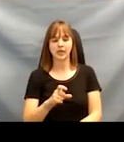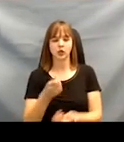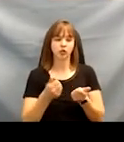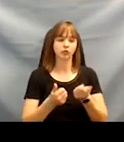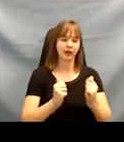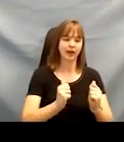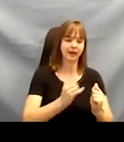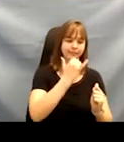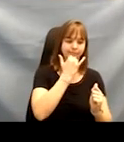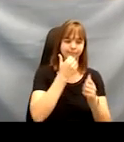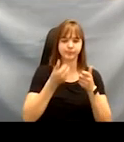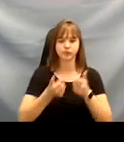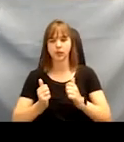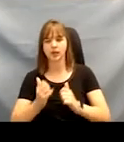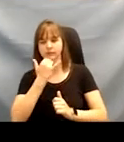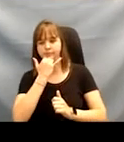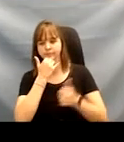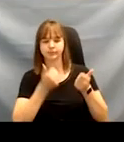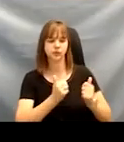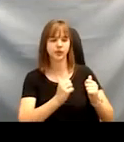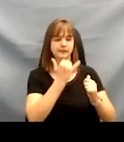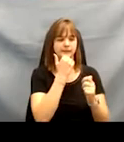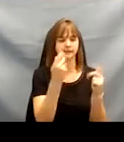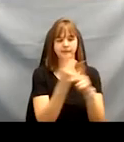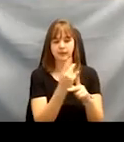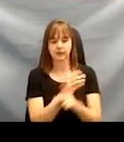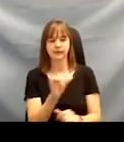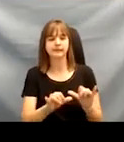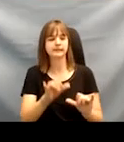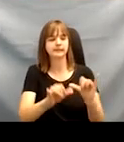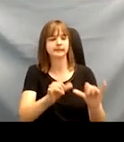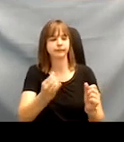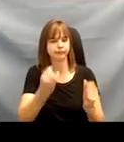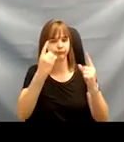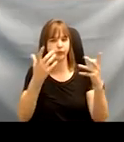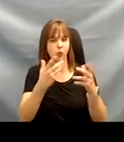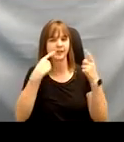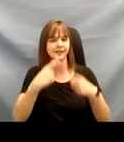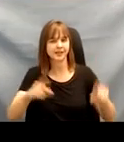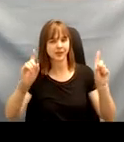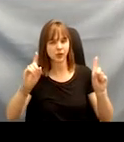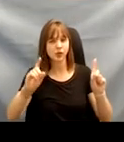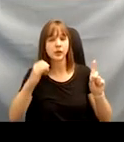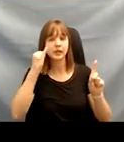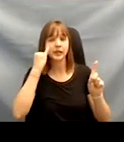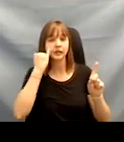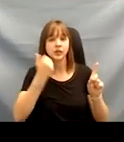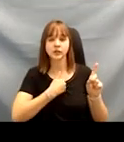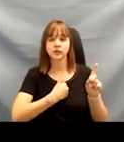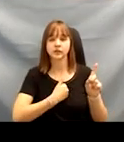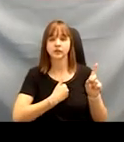to figure out what works. And I think you need to be agile as an entrepreneur to kind of be able to sniff out the different opportunities. And